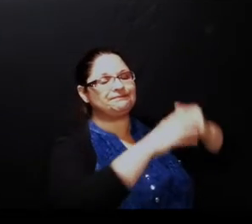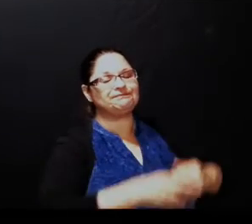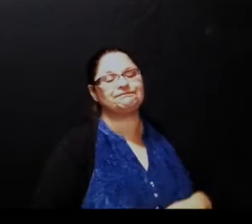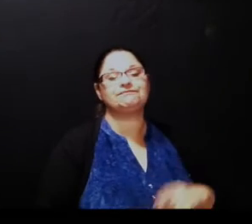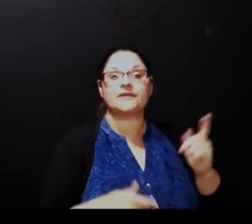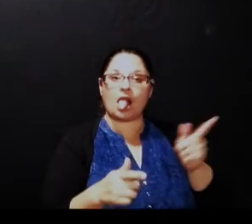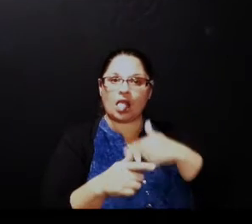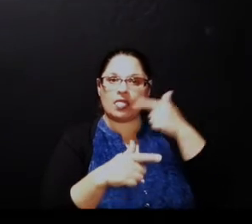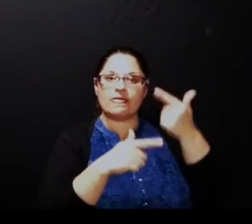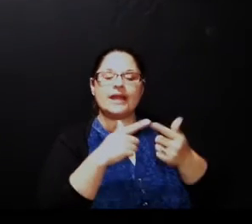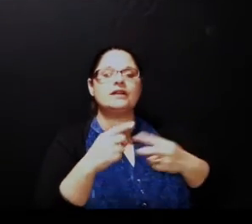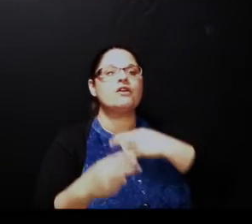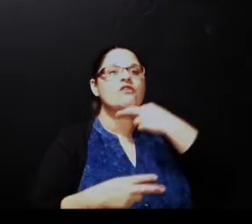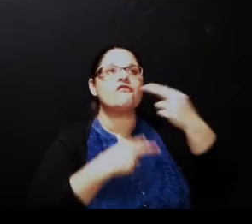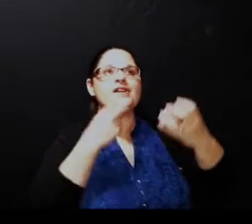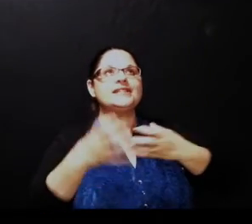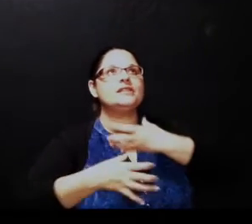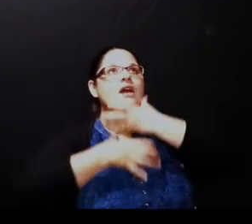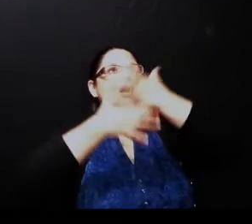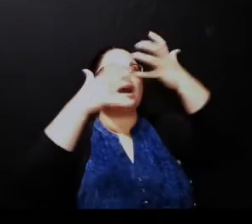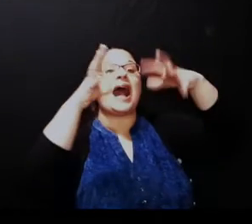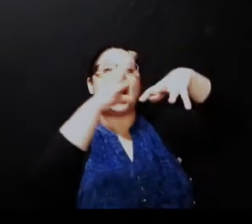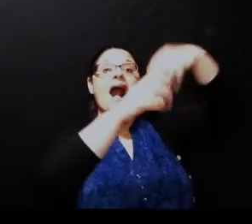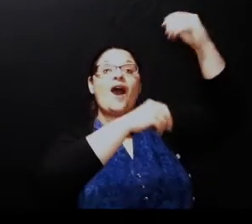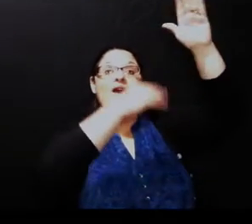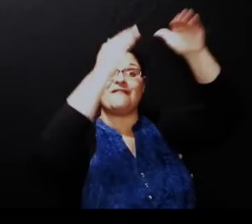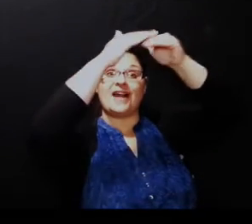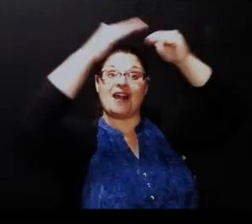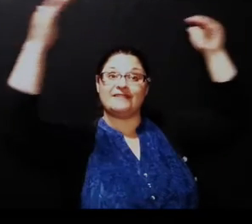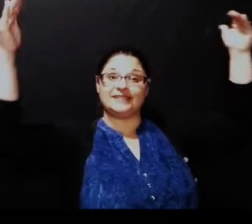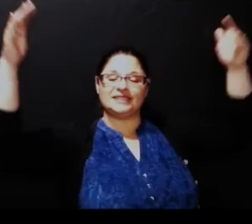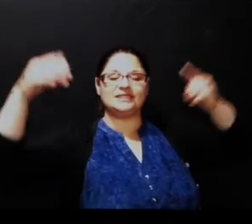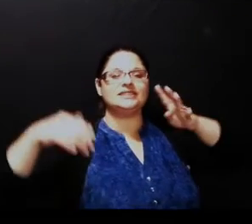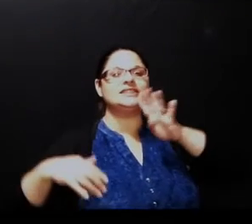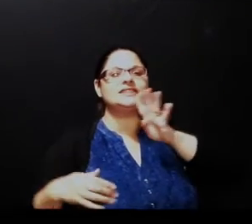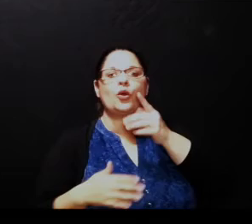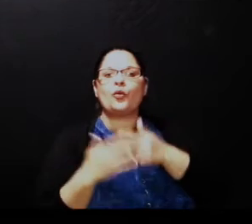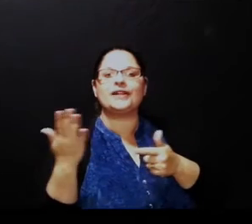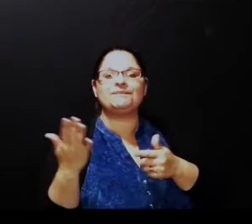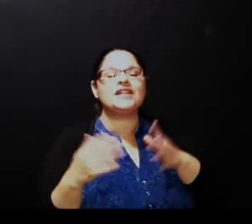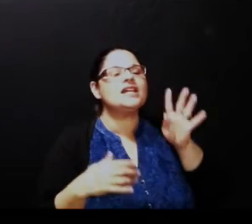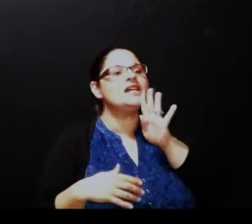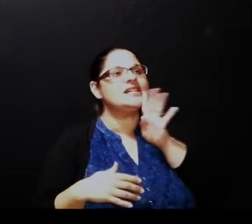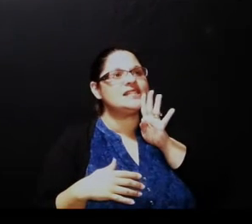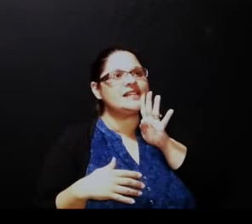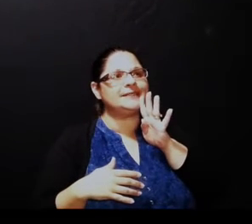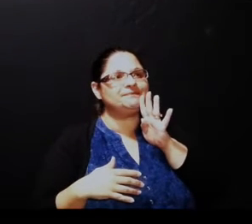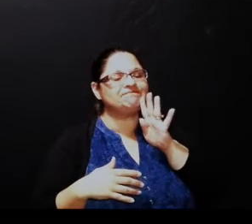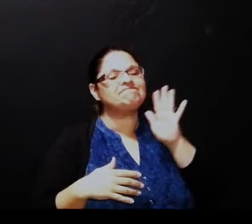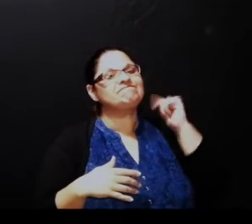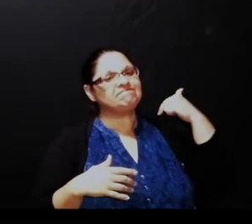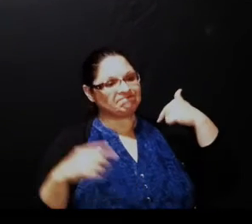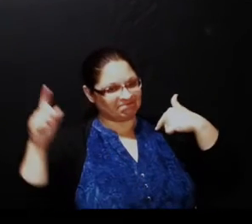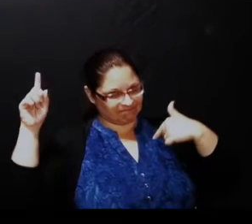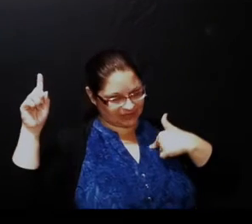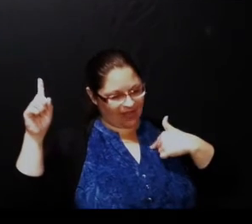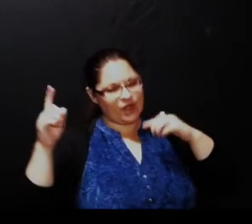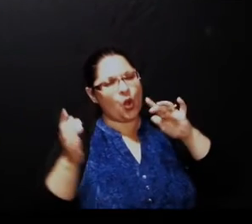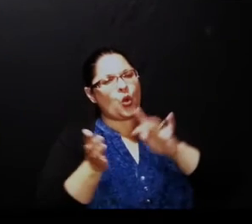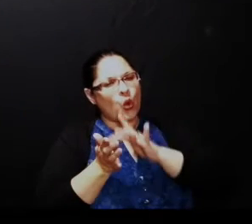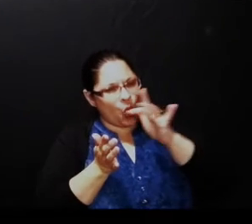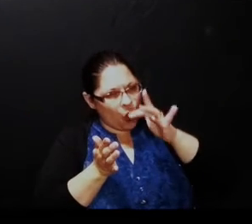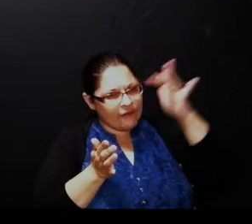heaven saying, 'I have both glorified it and will glorify it again.' The people therefore that stood by and heard